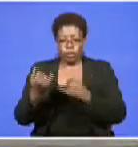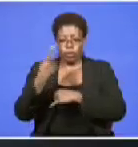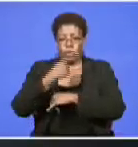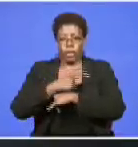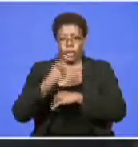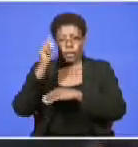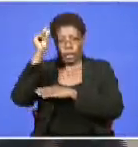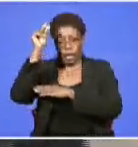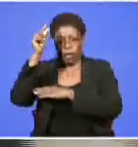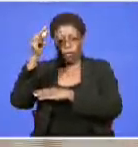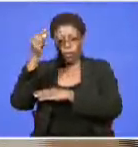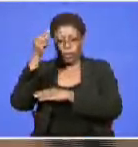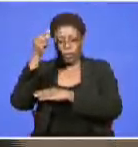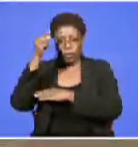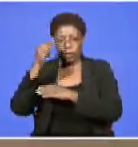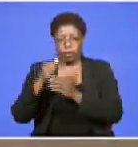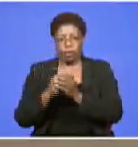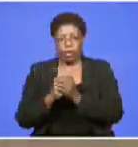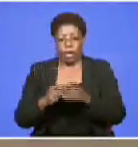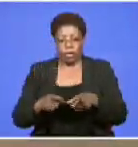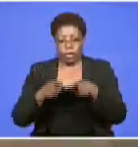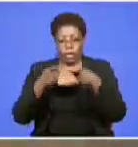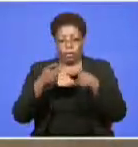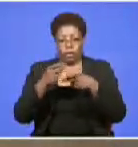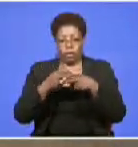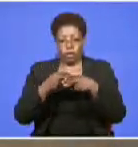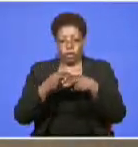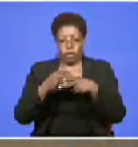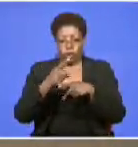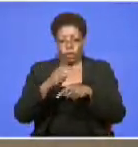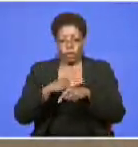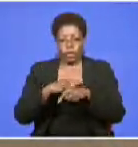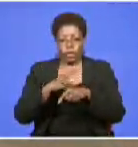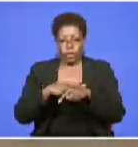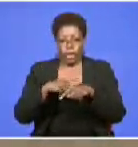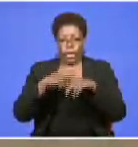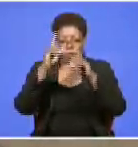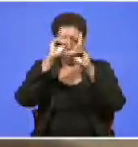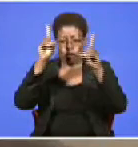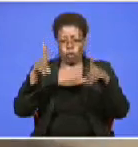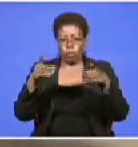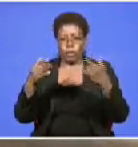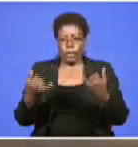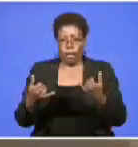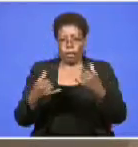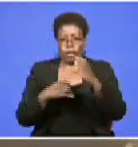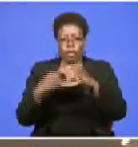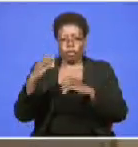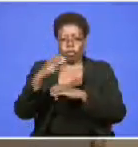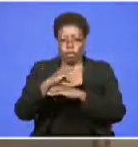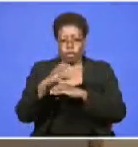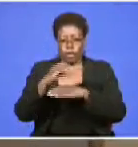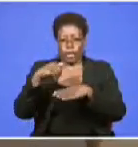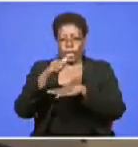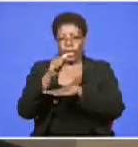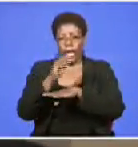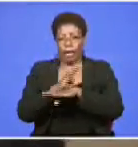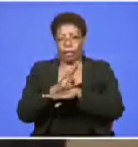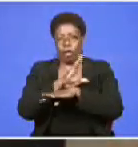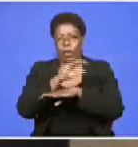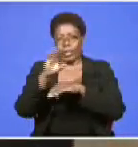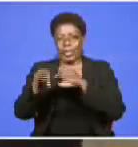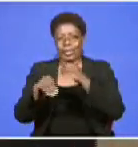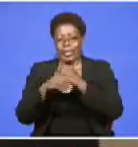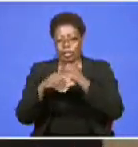government has chosen to erect temporary dome structures as one of the solutions. Domes are under construction in Spring City, Abaco, and